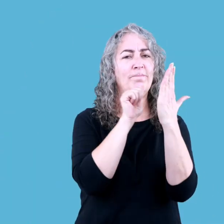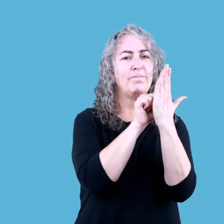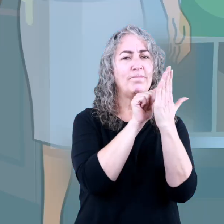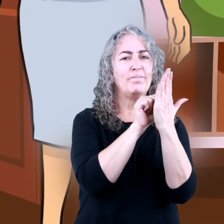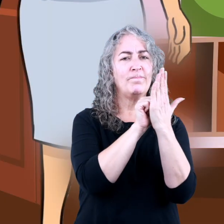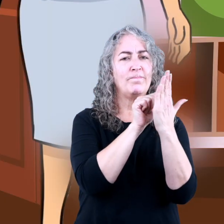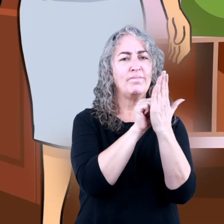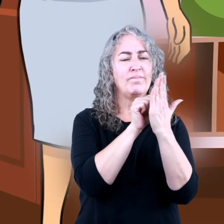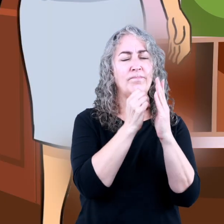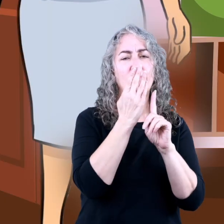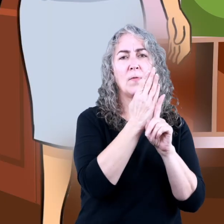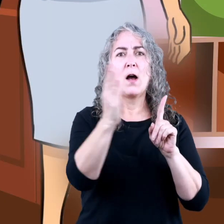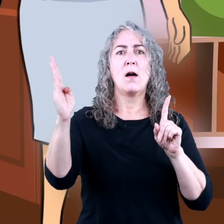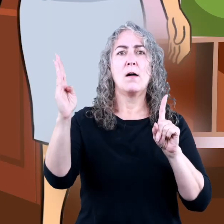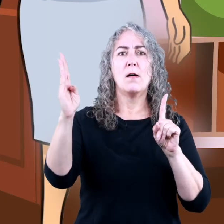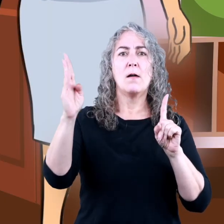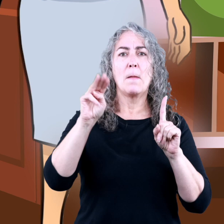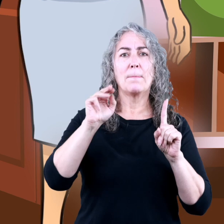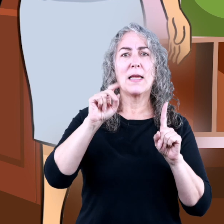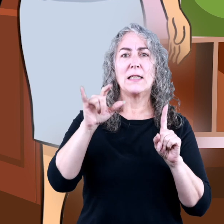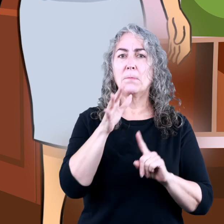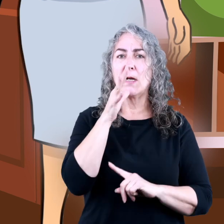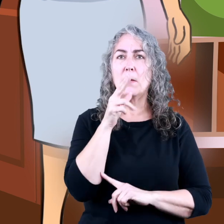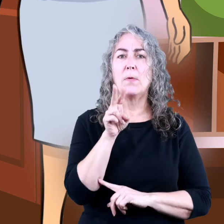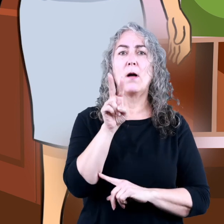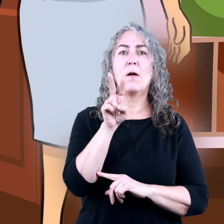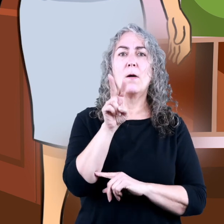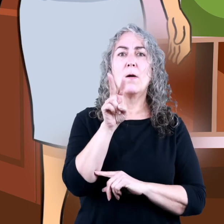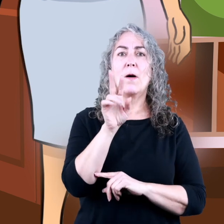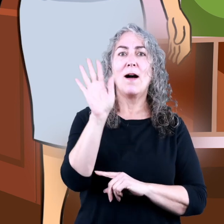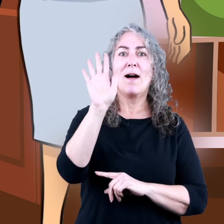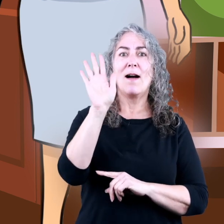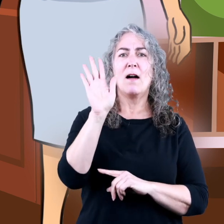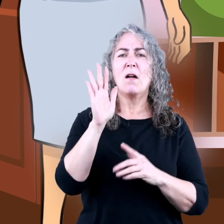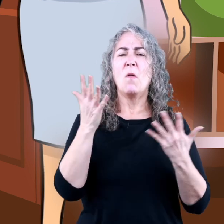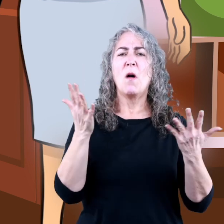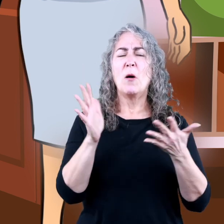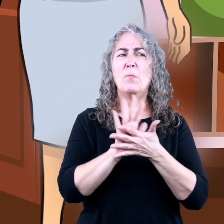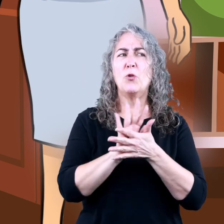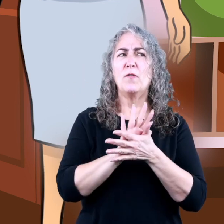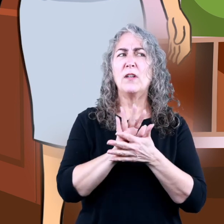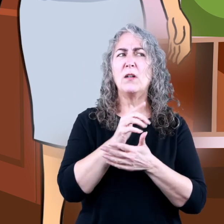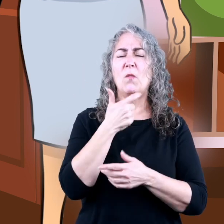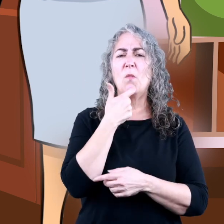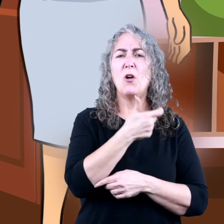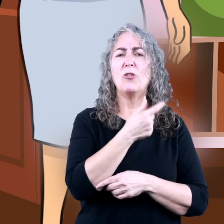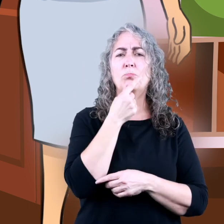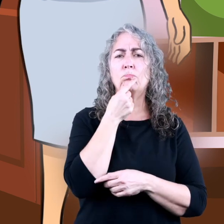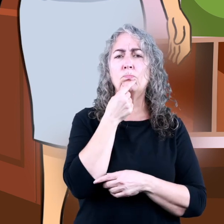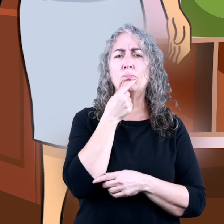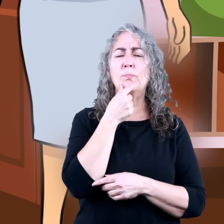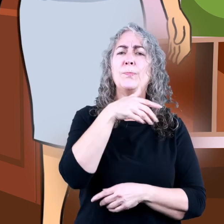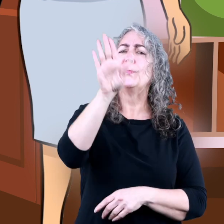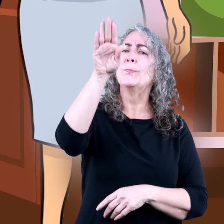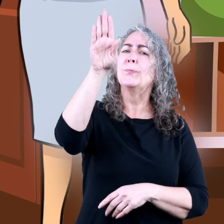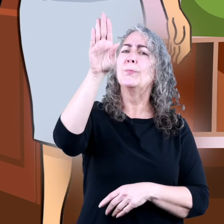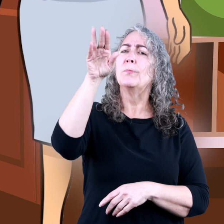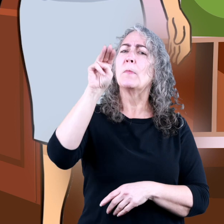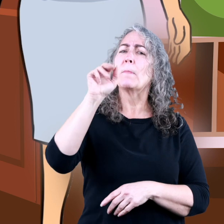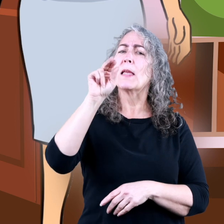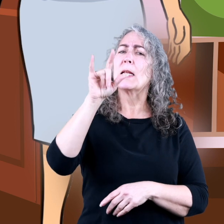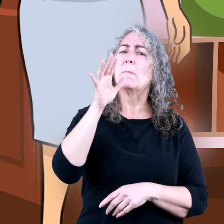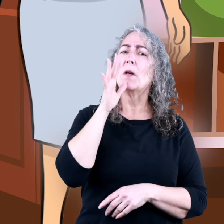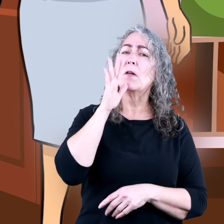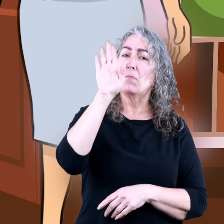door, but just then Mandy's mom opened it. "What movie is Mandy watching?" Bradley asked Mandy's